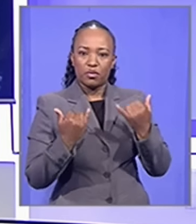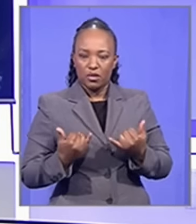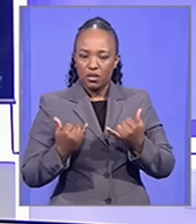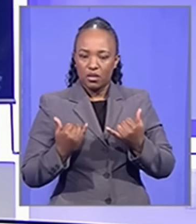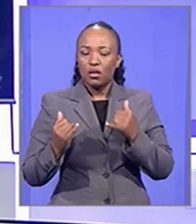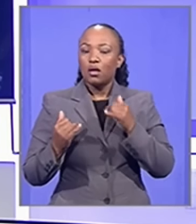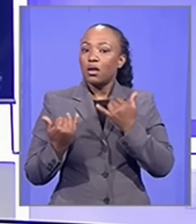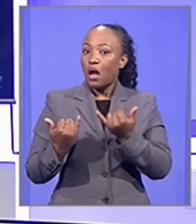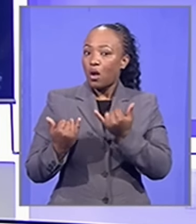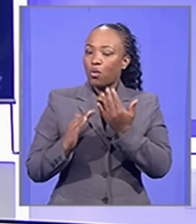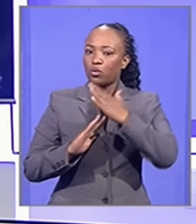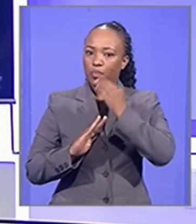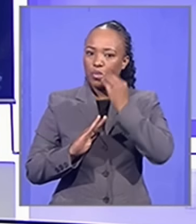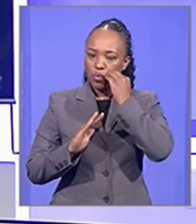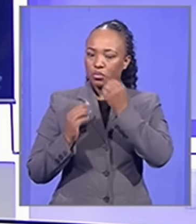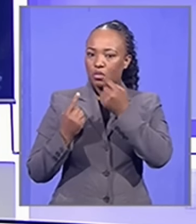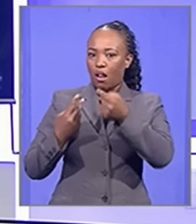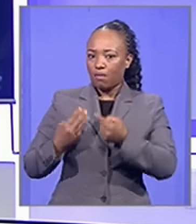dithakgoleka o lekola